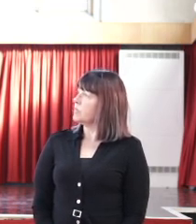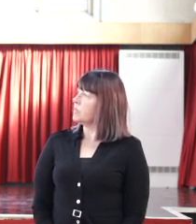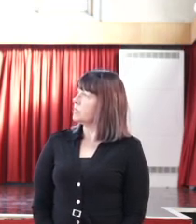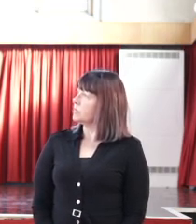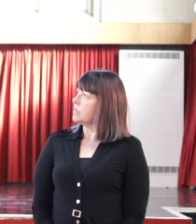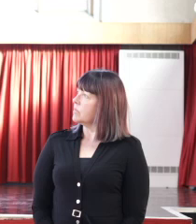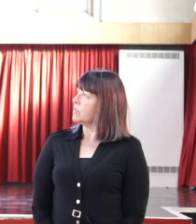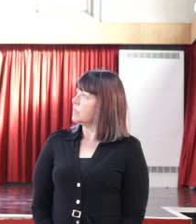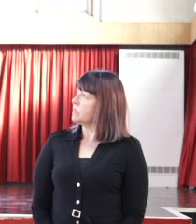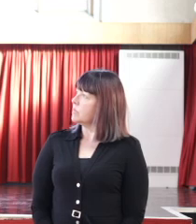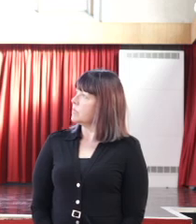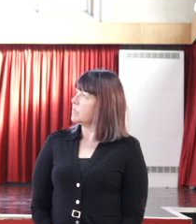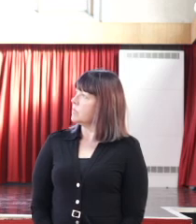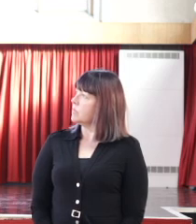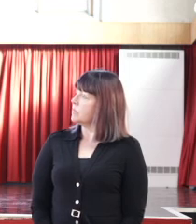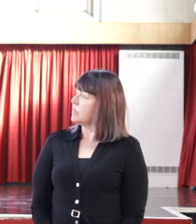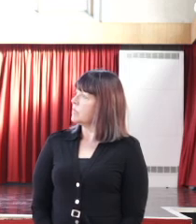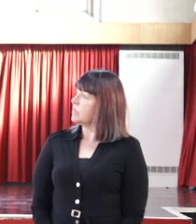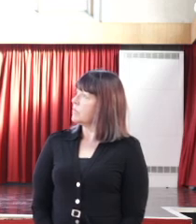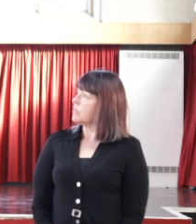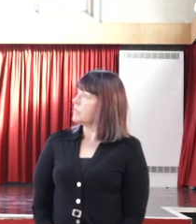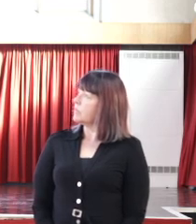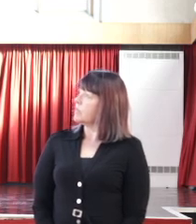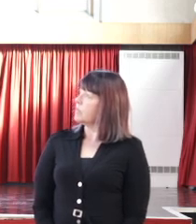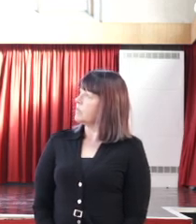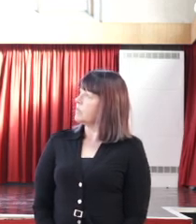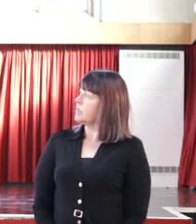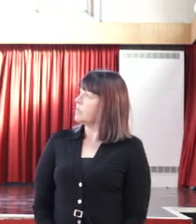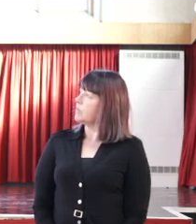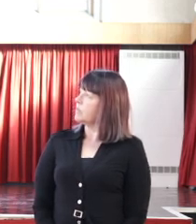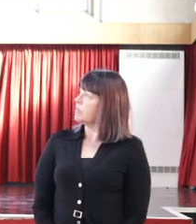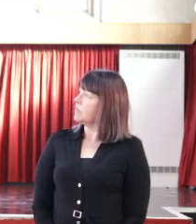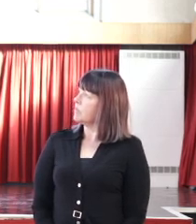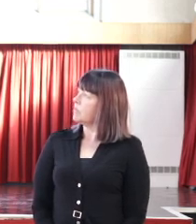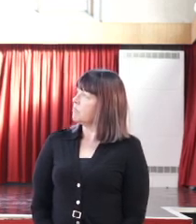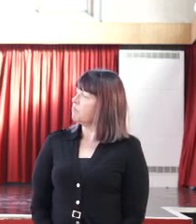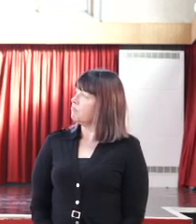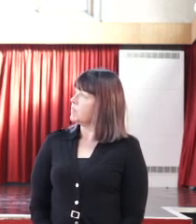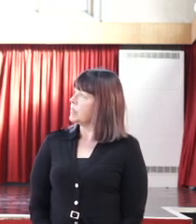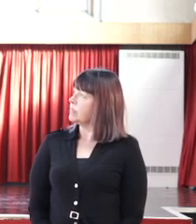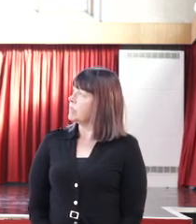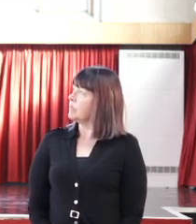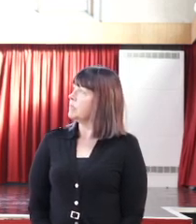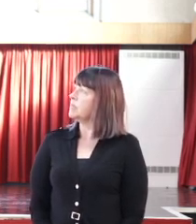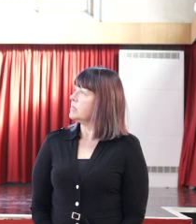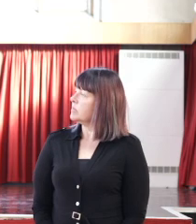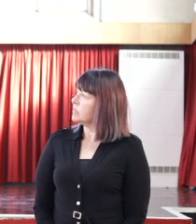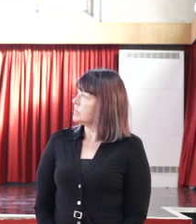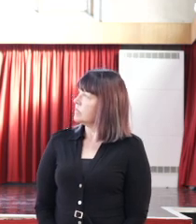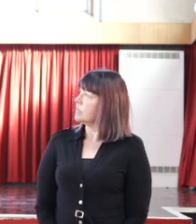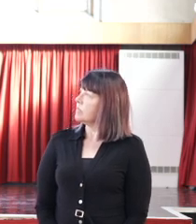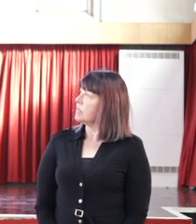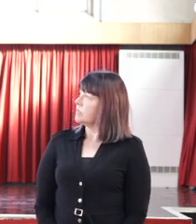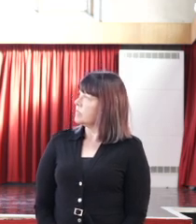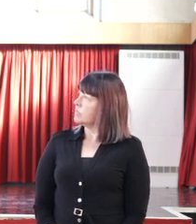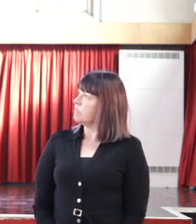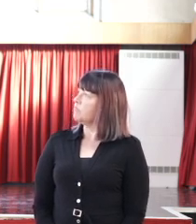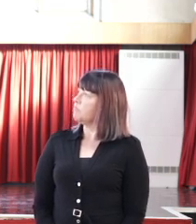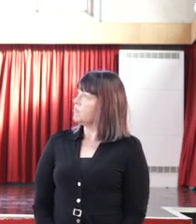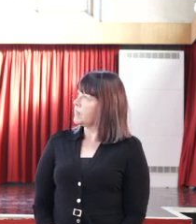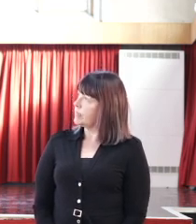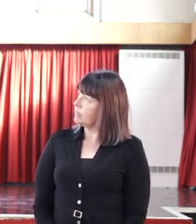to Shaun. At the same time, he then films with the laser and the